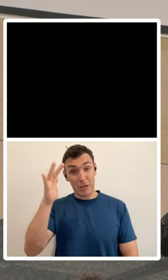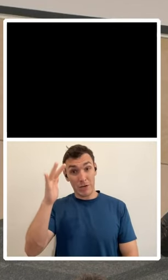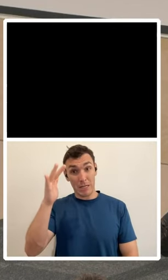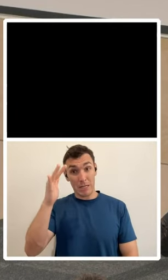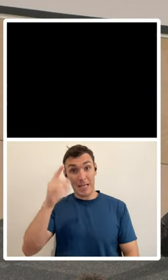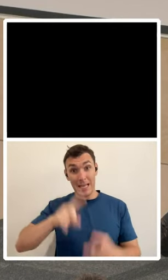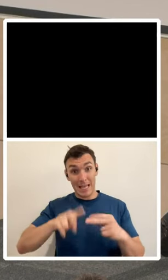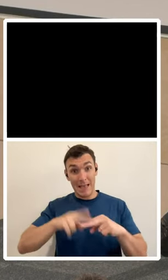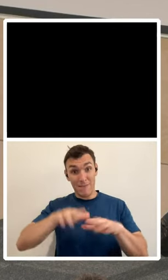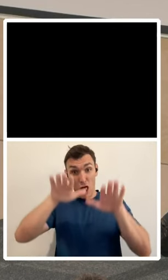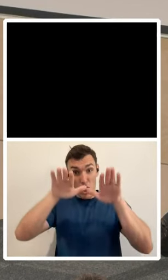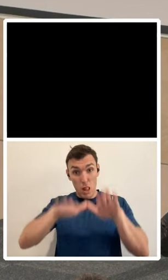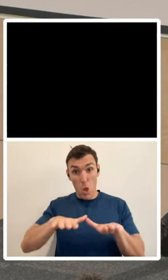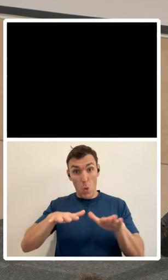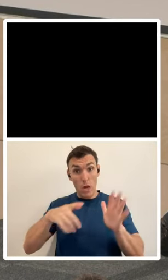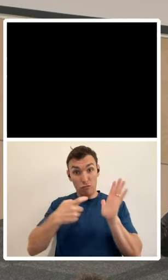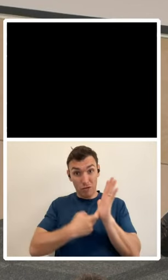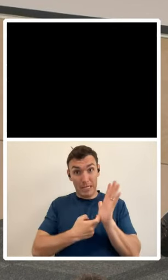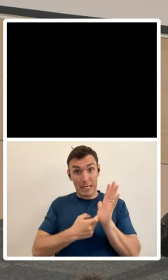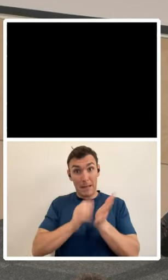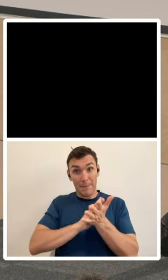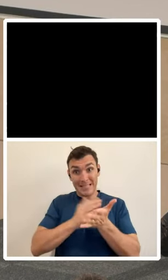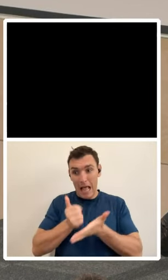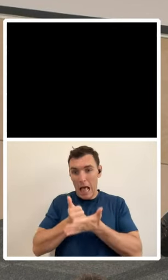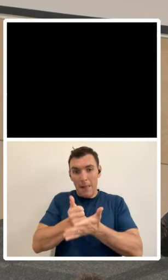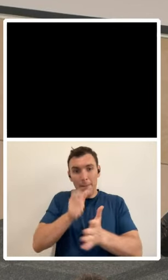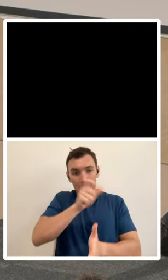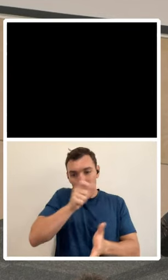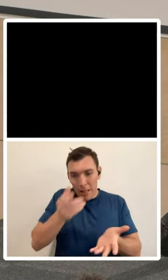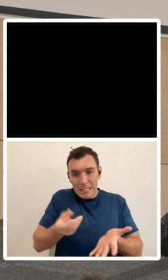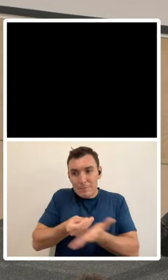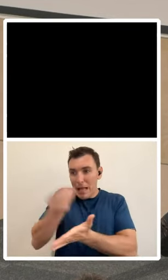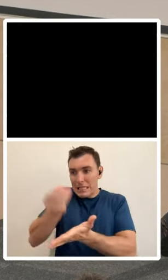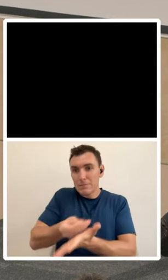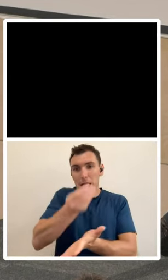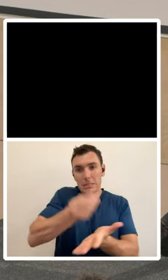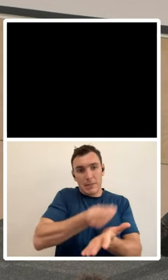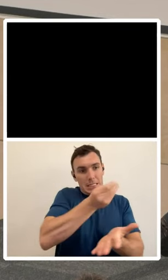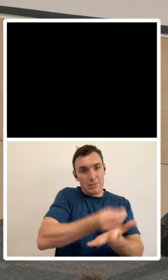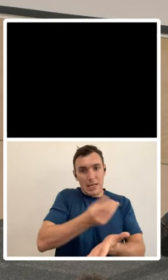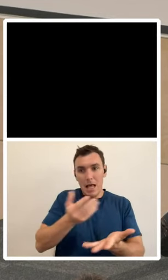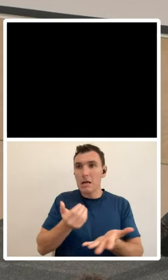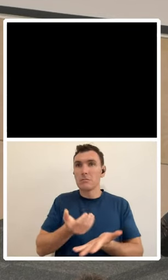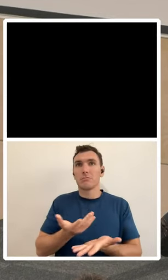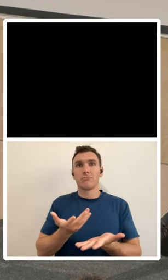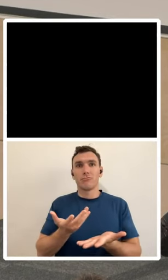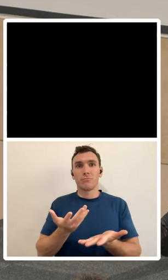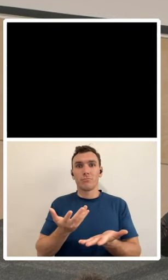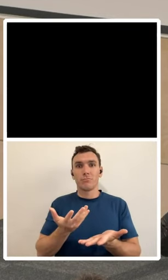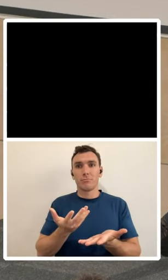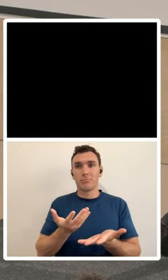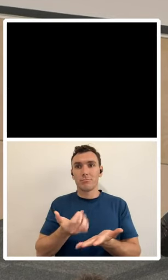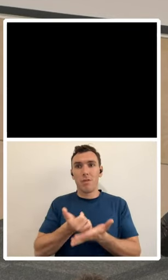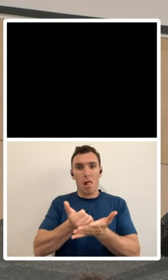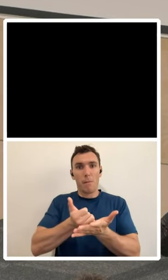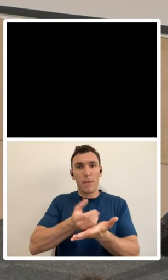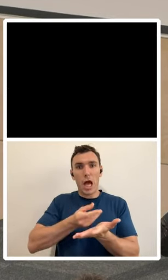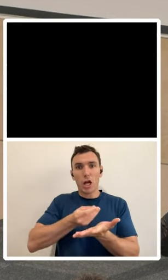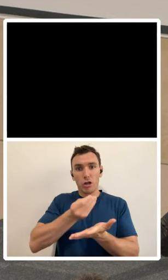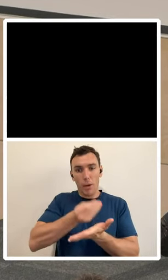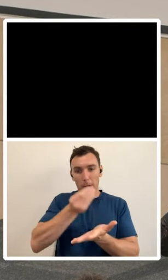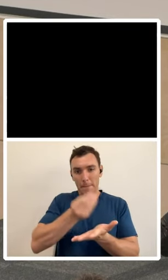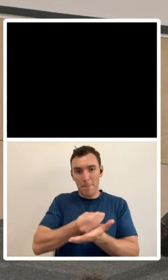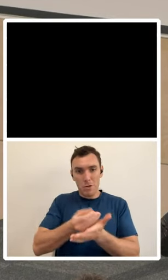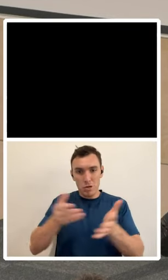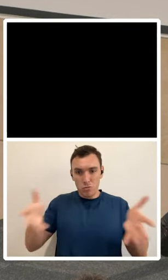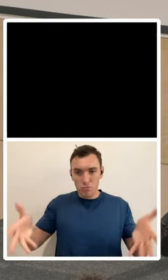their homes, right? Like, these guys are like on a long-term trend to zero. They can't spend more. And then 2011, before the